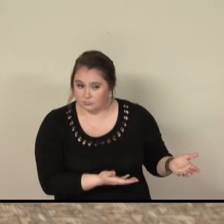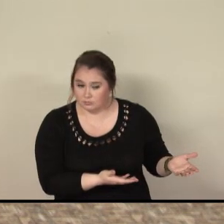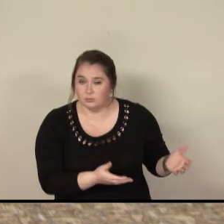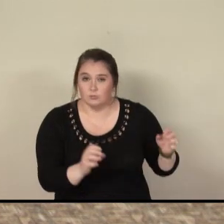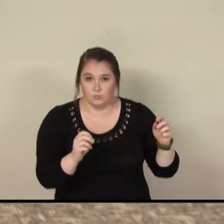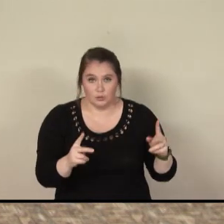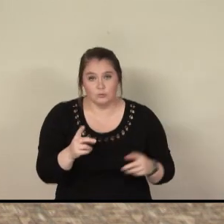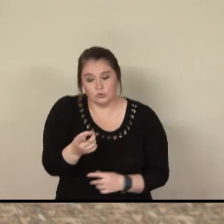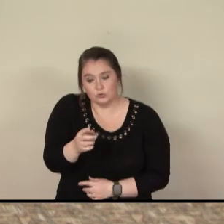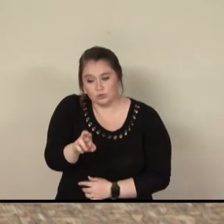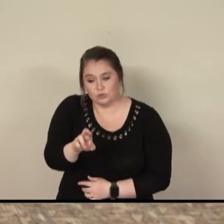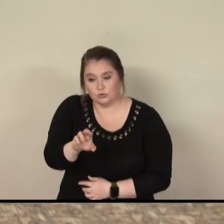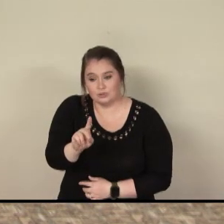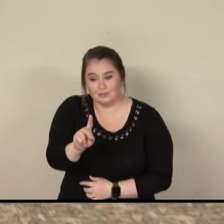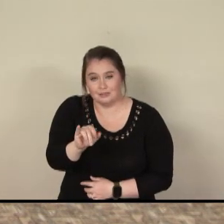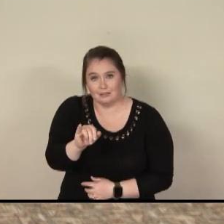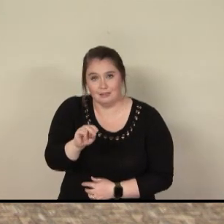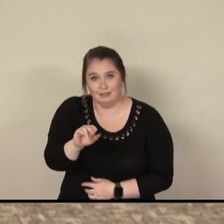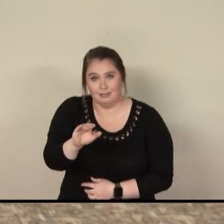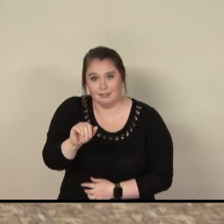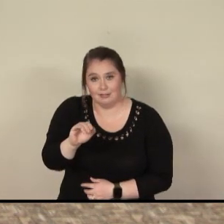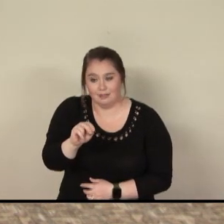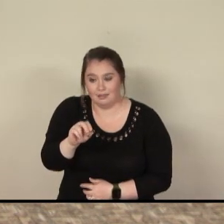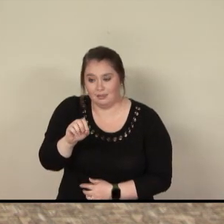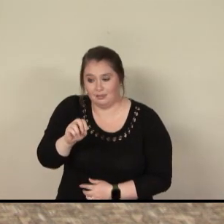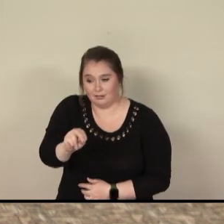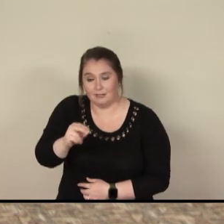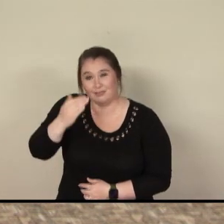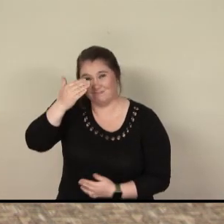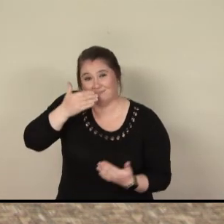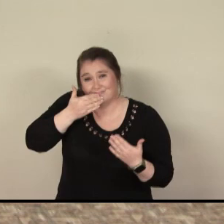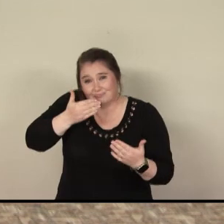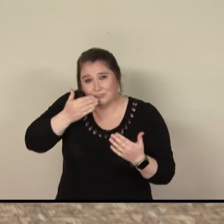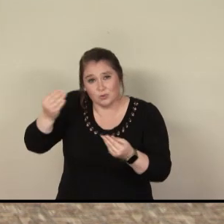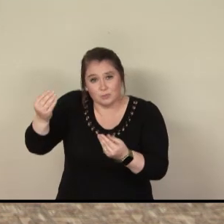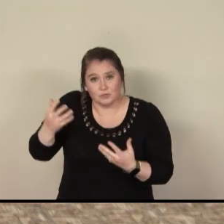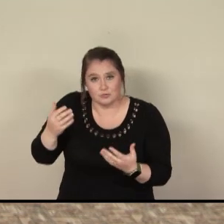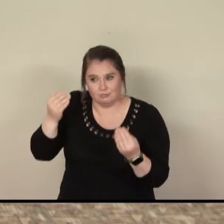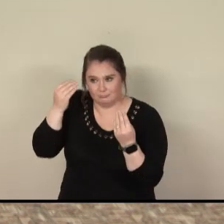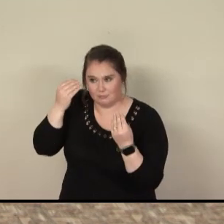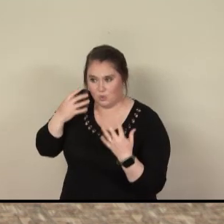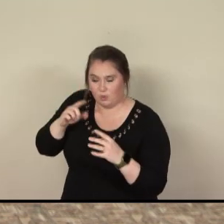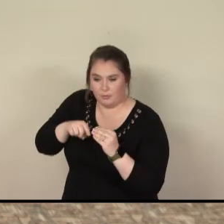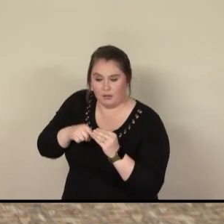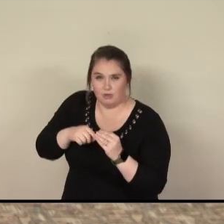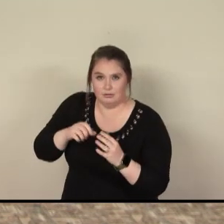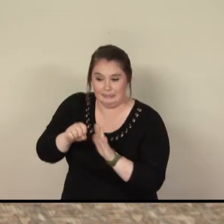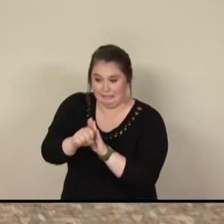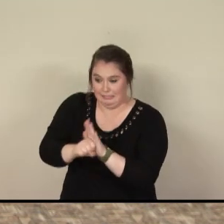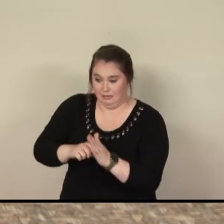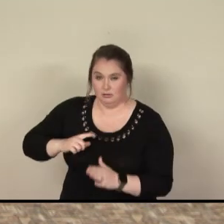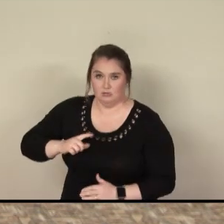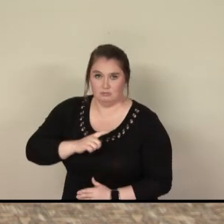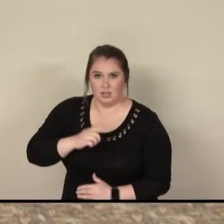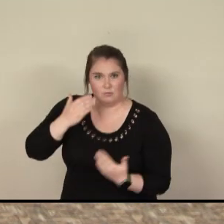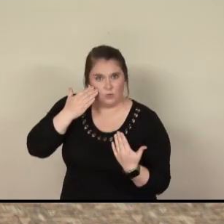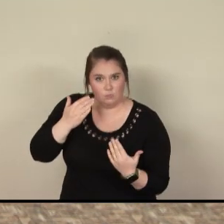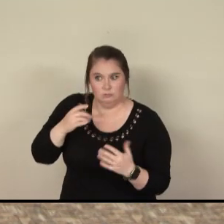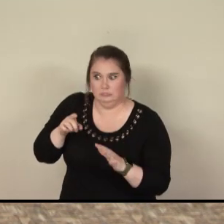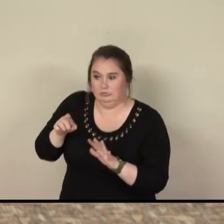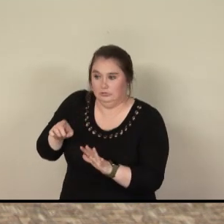Well, Dr. Kincannon, thank you so much for keeping us up to date with the legislative session. We know that this is an important one, and it